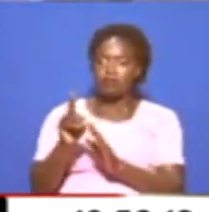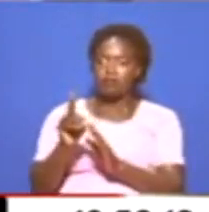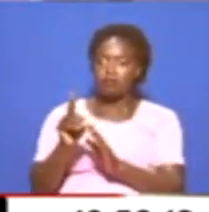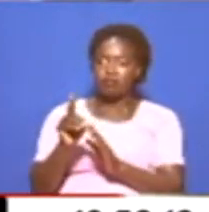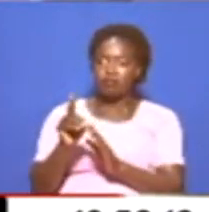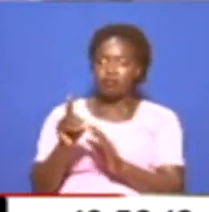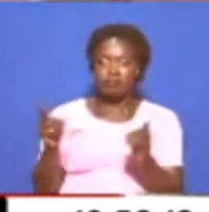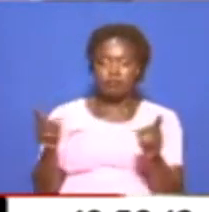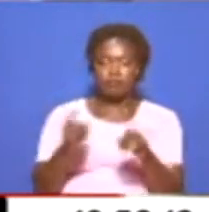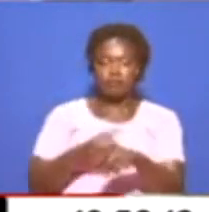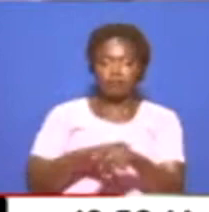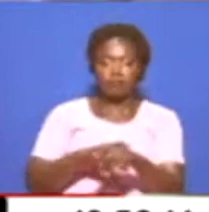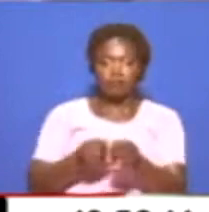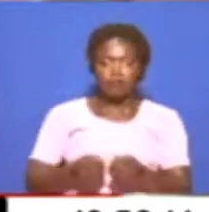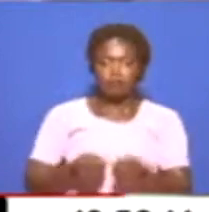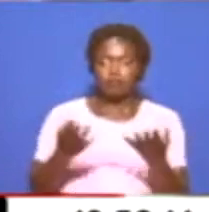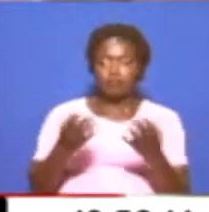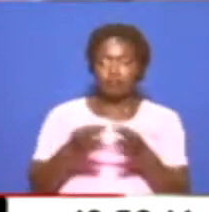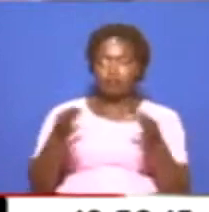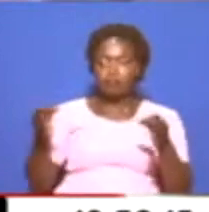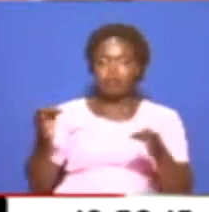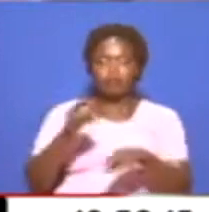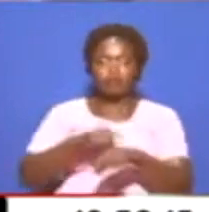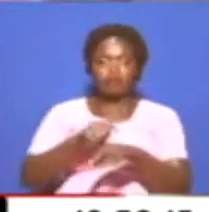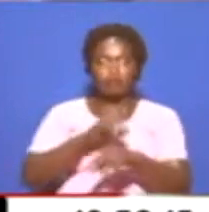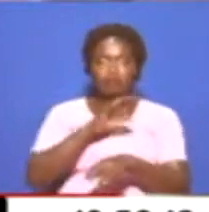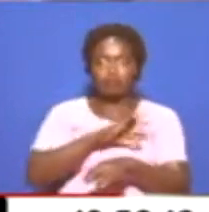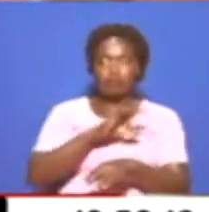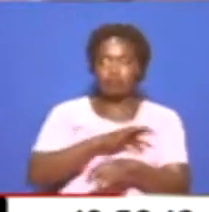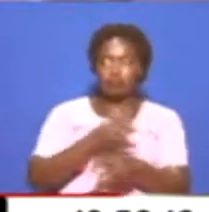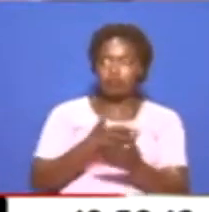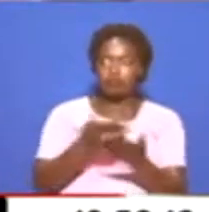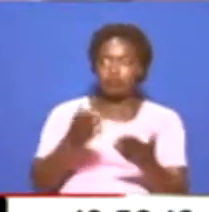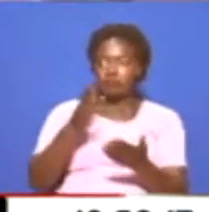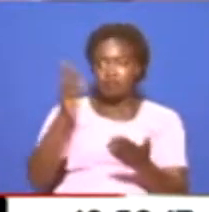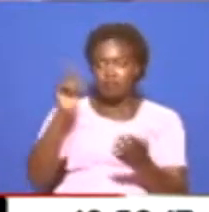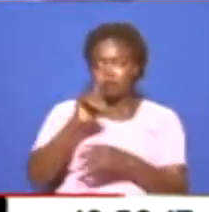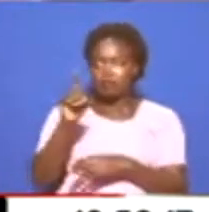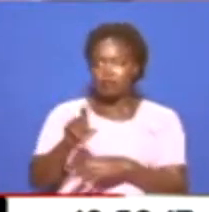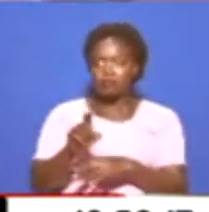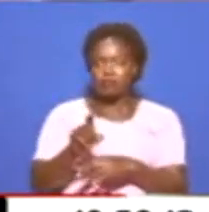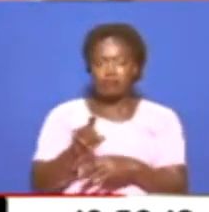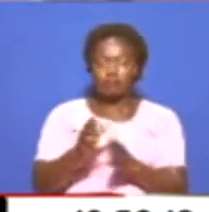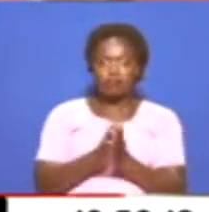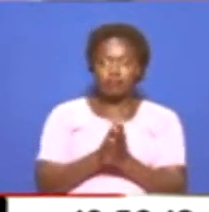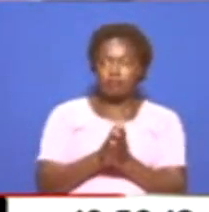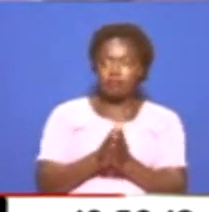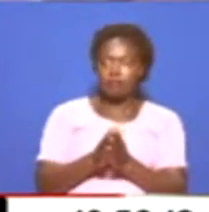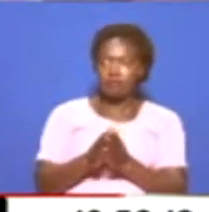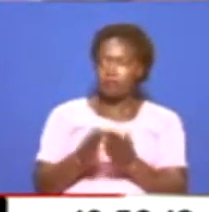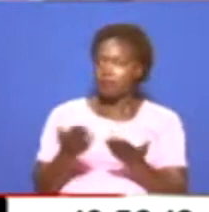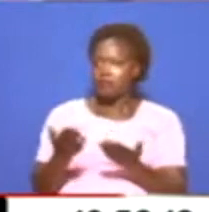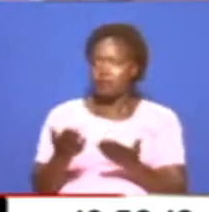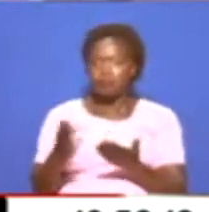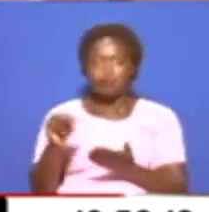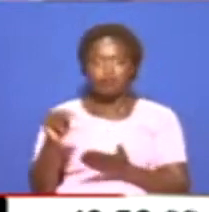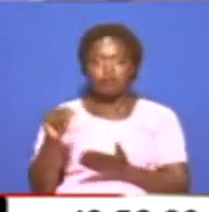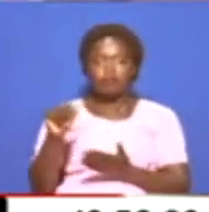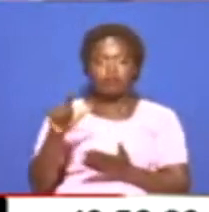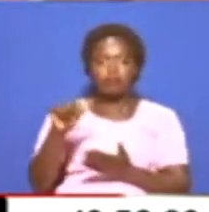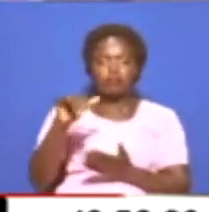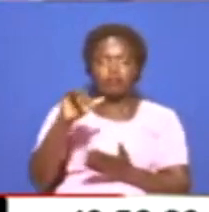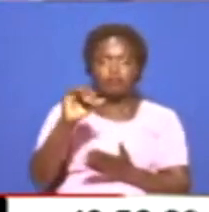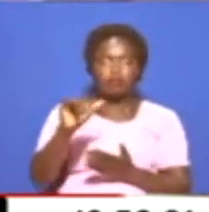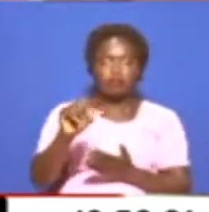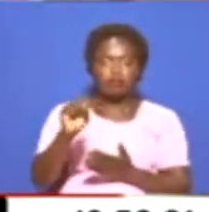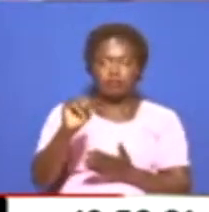short-term sacrifices for long-term gains. These are the things that we have been questioning. What did Malaysia do? What did Singapore do? What did Japan do? Go and read